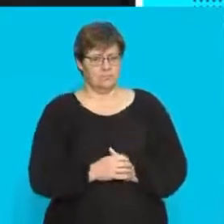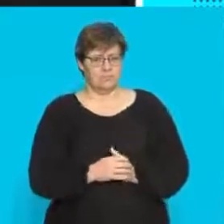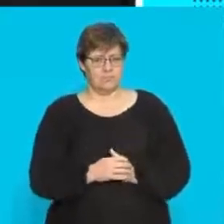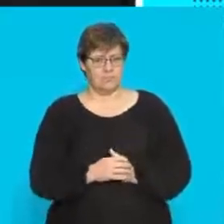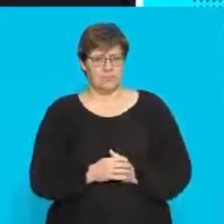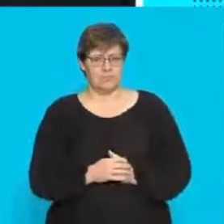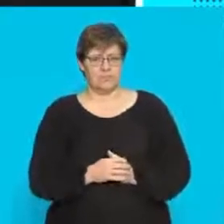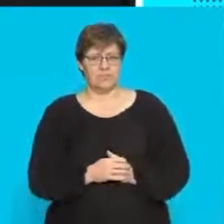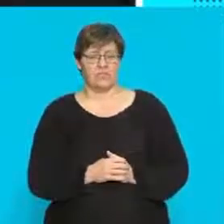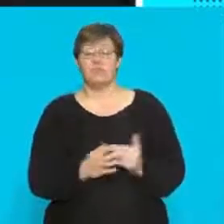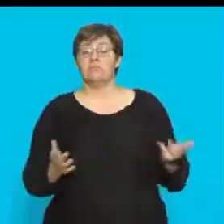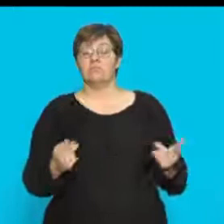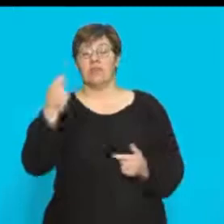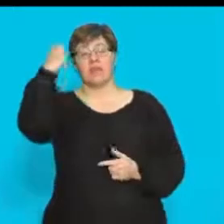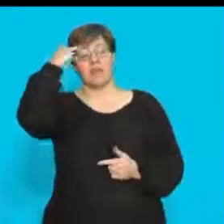to you.